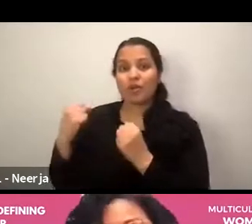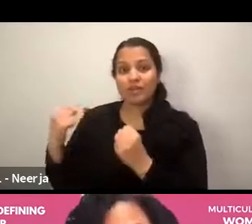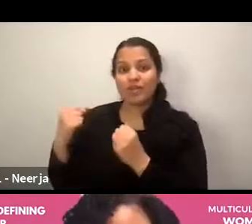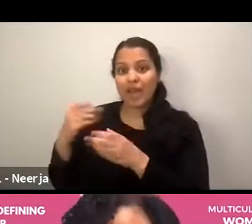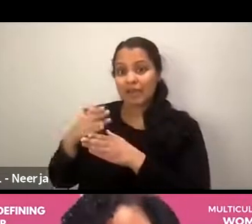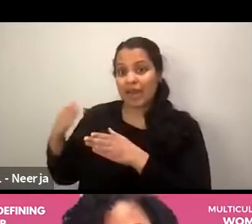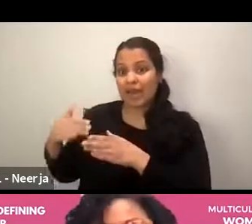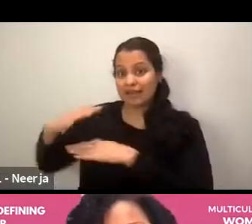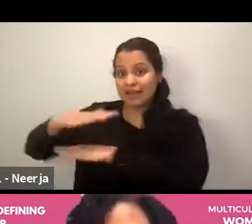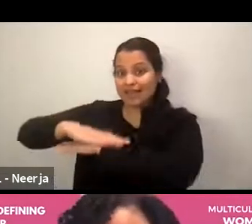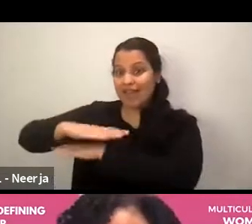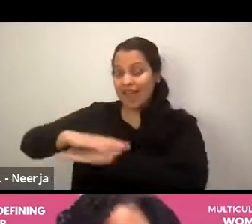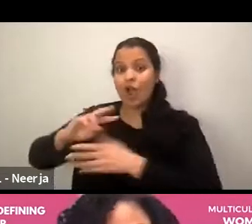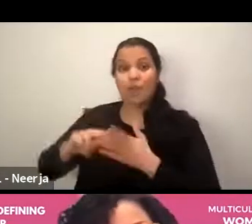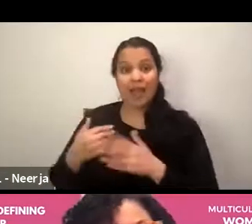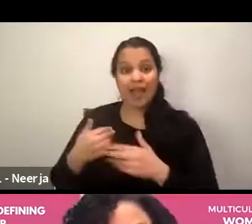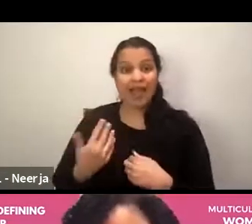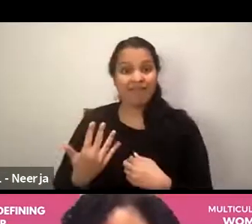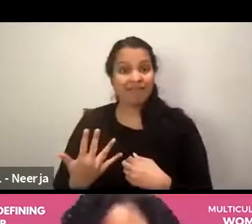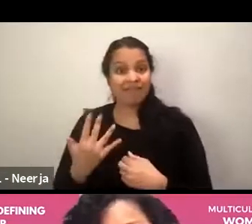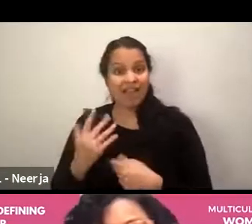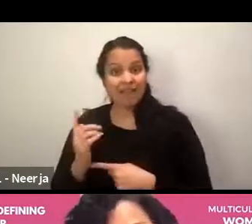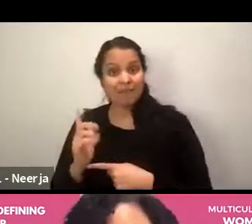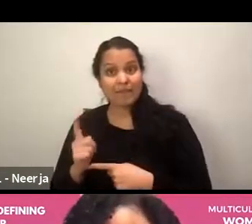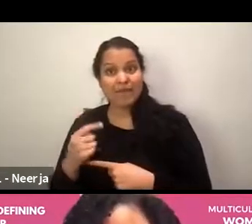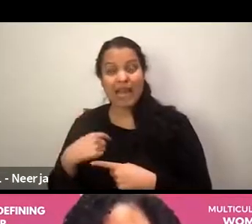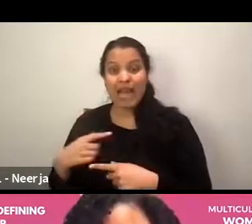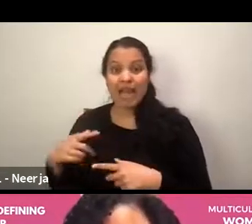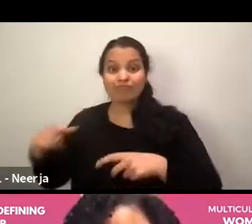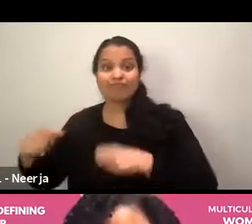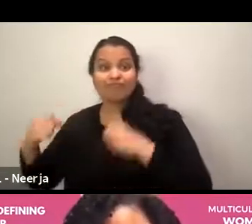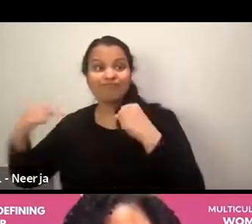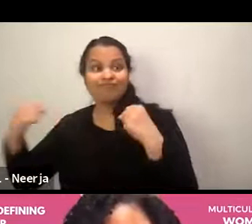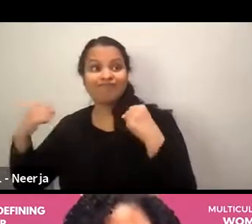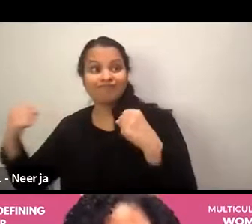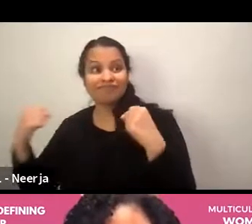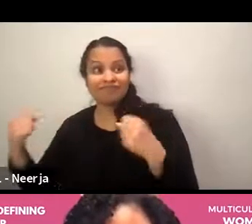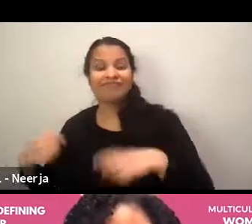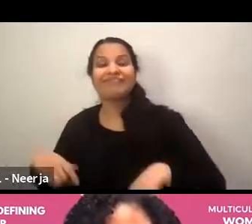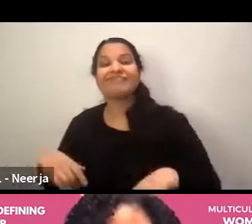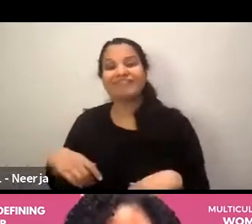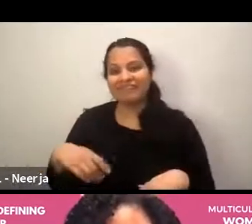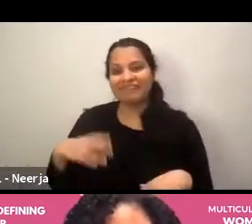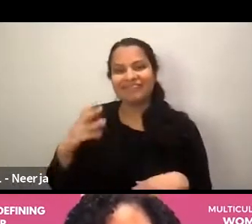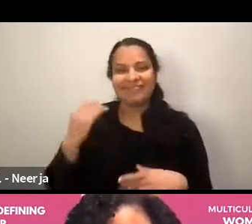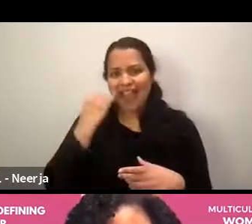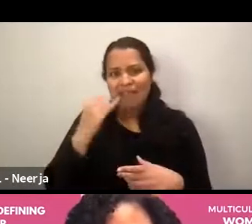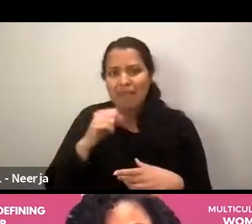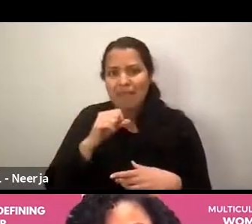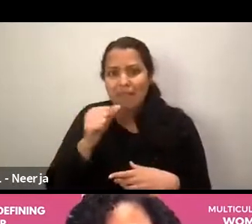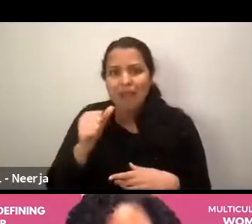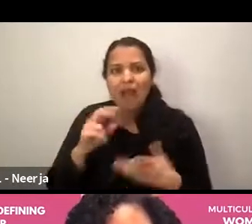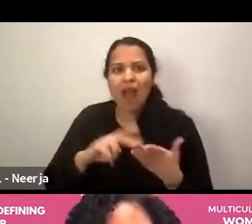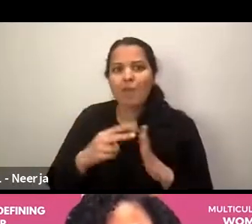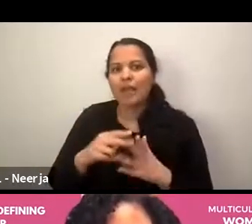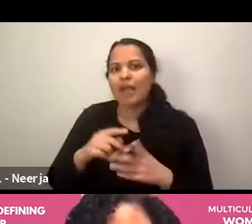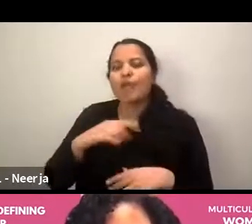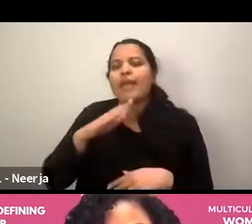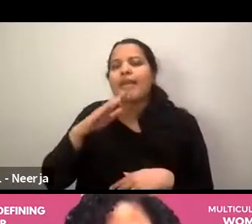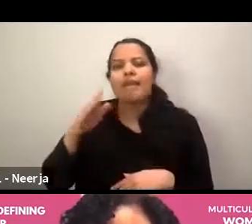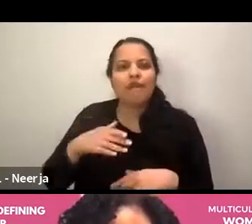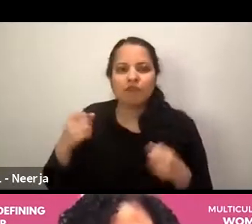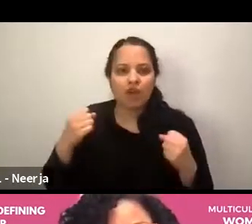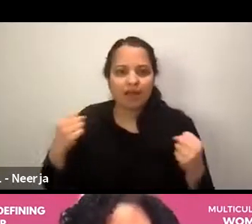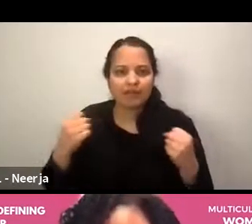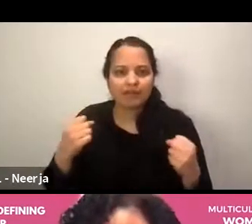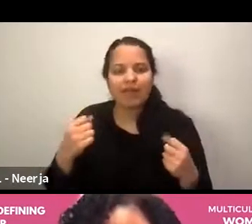5 minutes, I'll get on that total gym, because I can't, otherwise I'll never get any exercise unless our twin Yorkies, you know, make